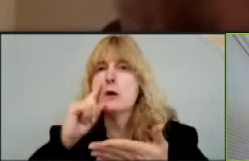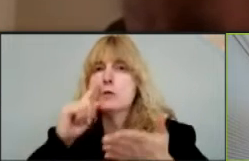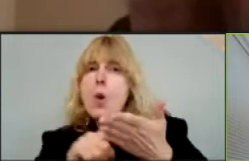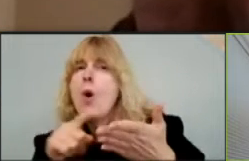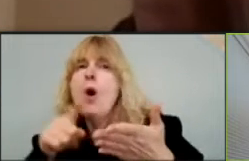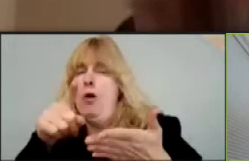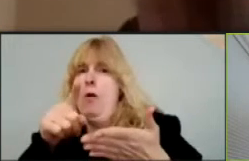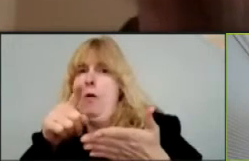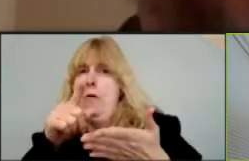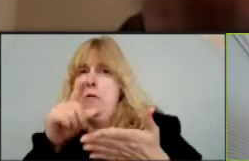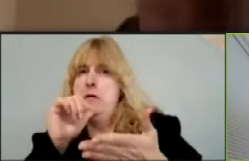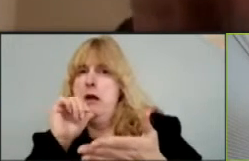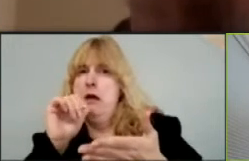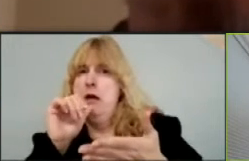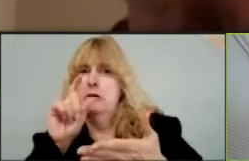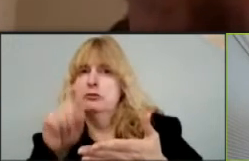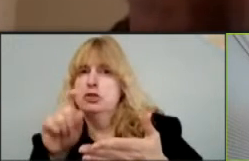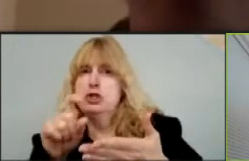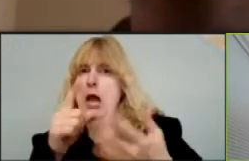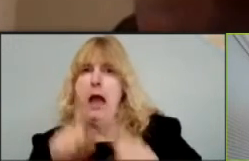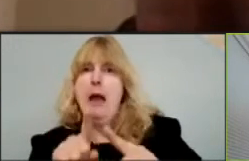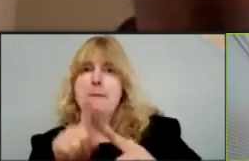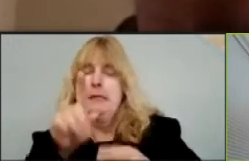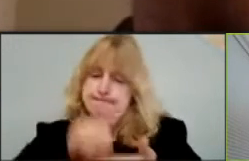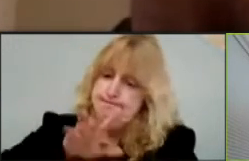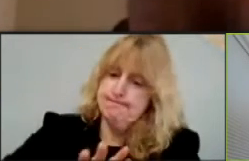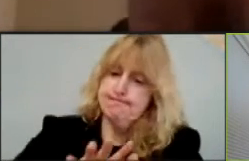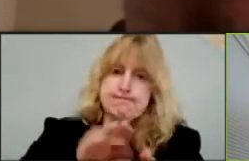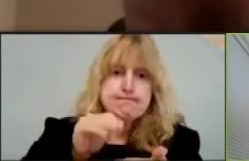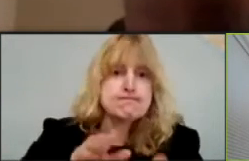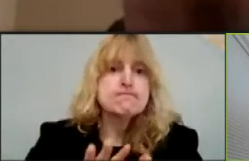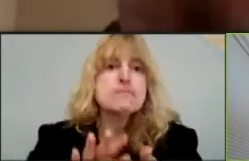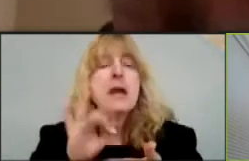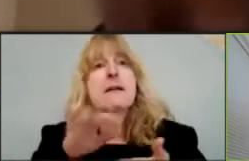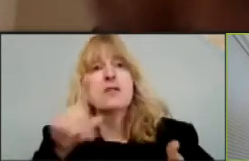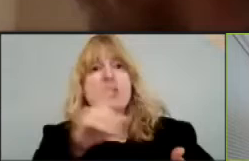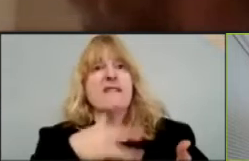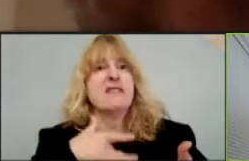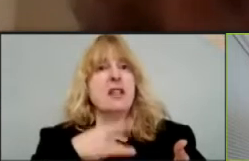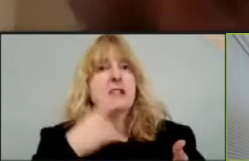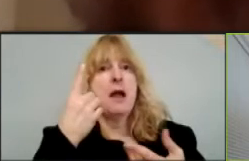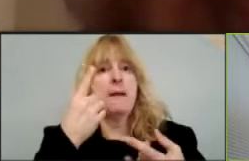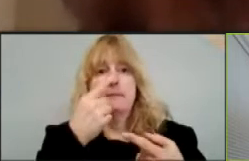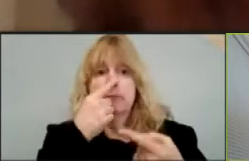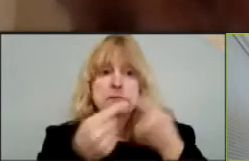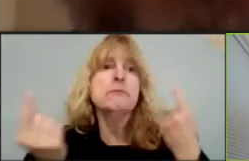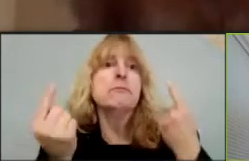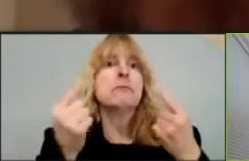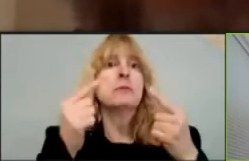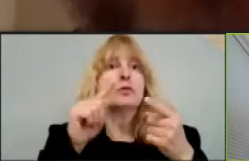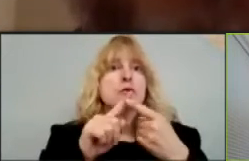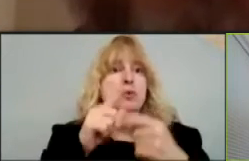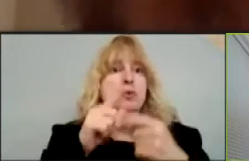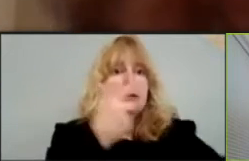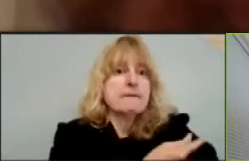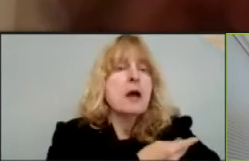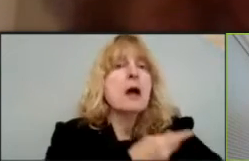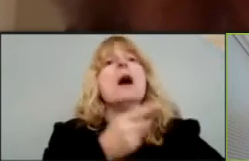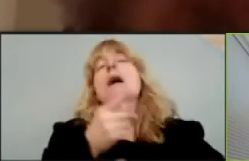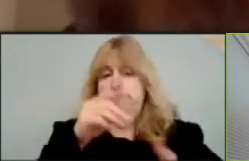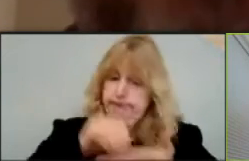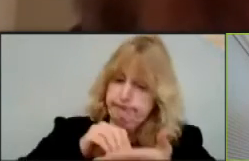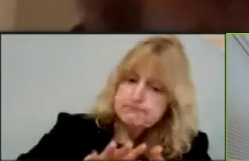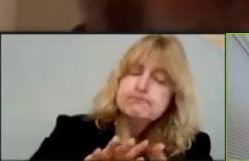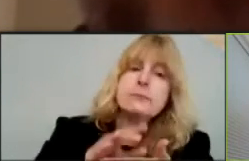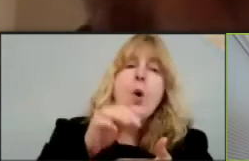vaccine. And we encourage anybody that feels they've had an adverse reaction or a physician that administers the vaccine and